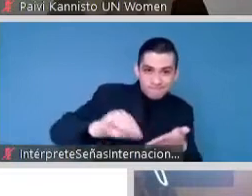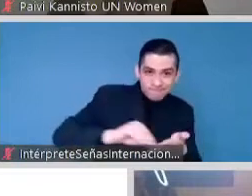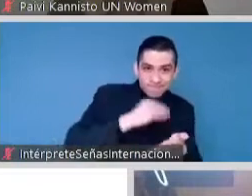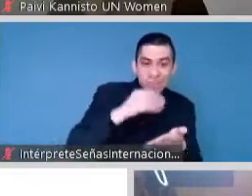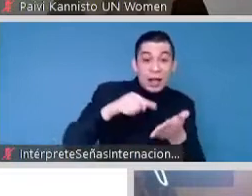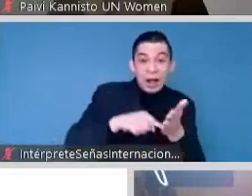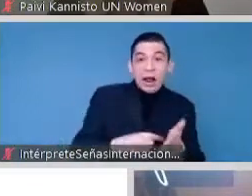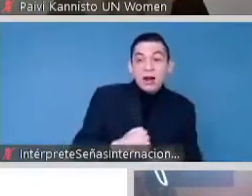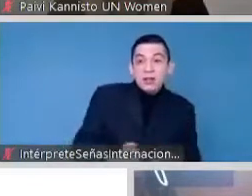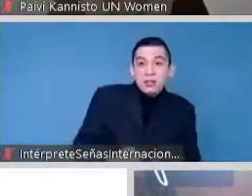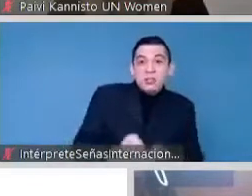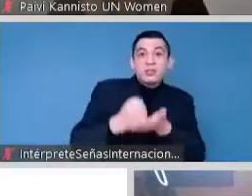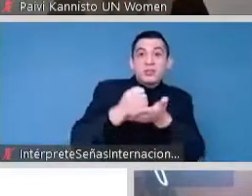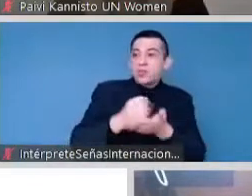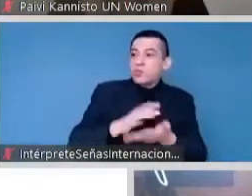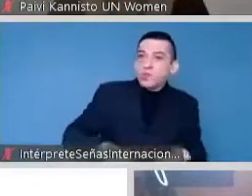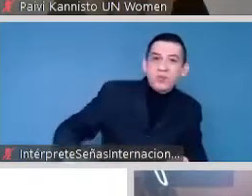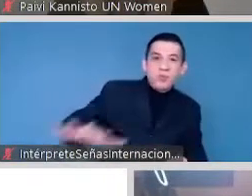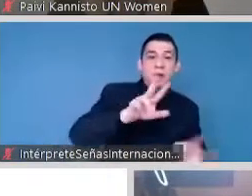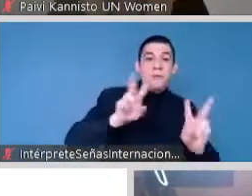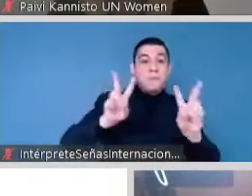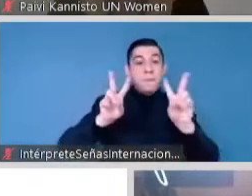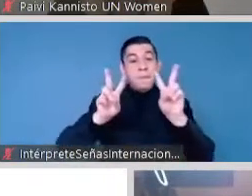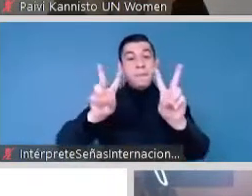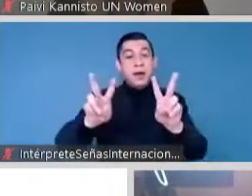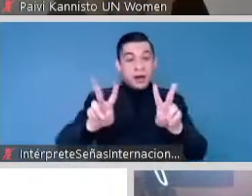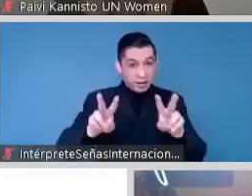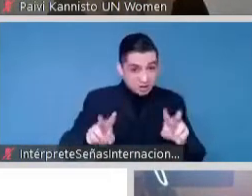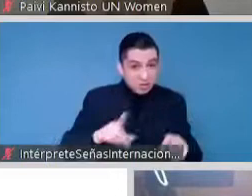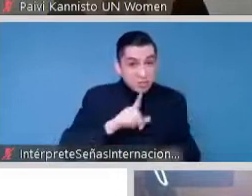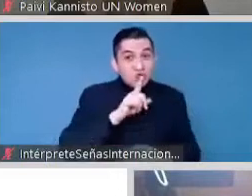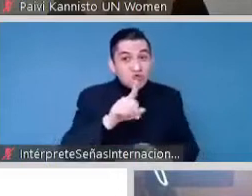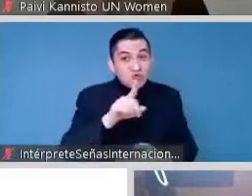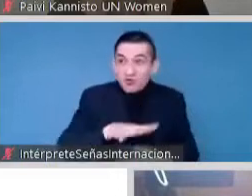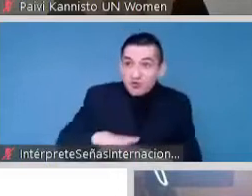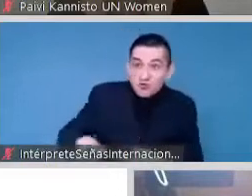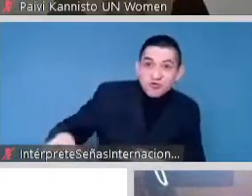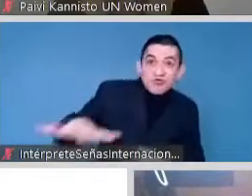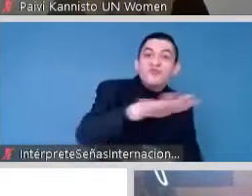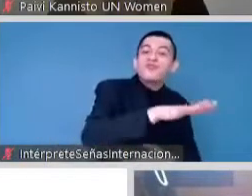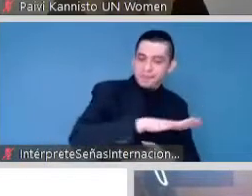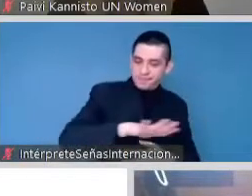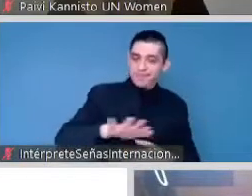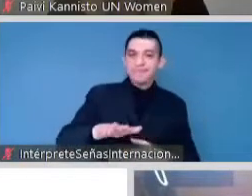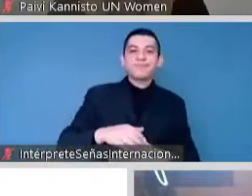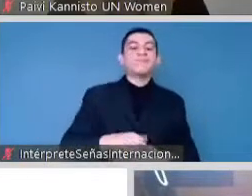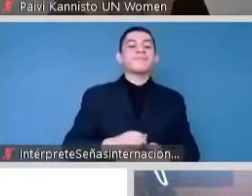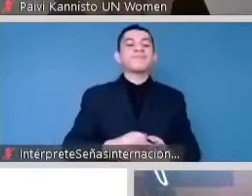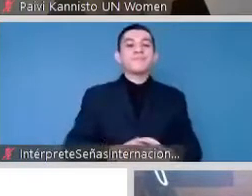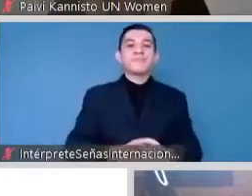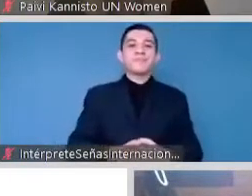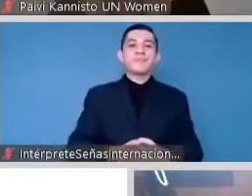For that reason, most conflicts relapse. During that window, during that time frame, what is the